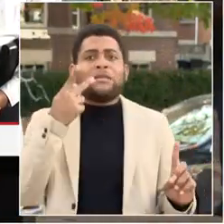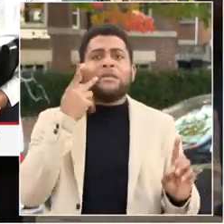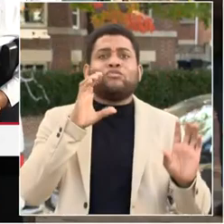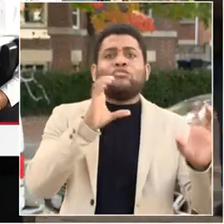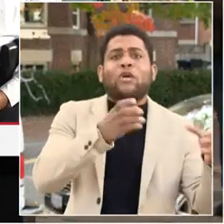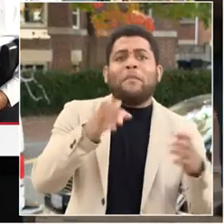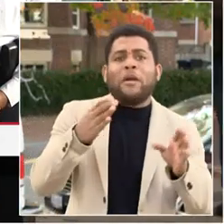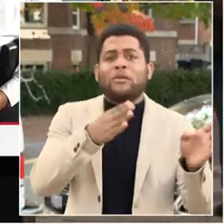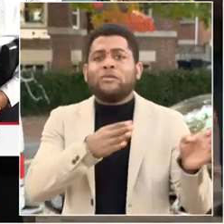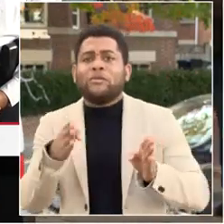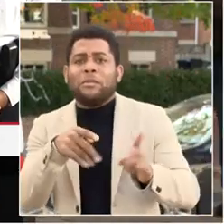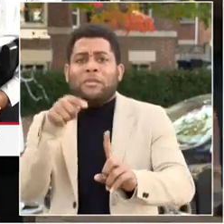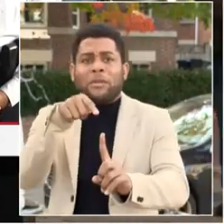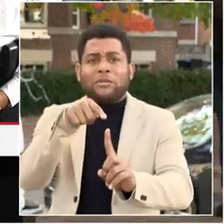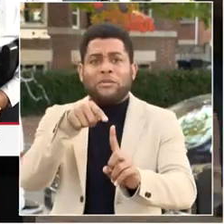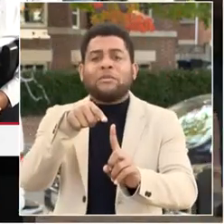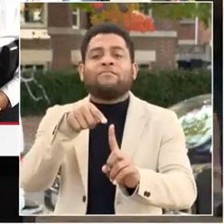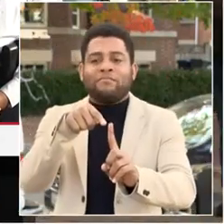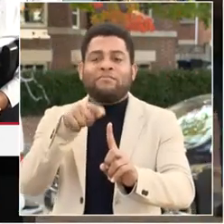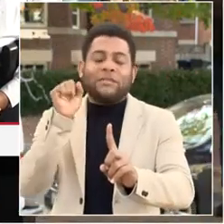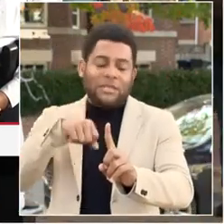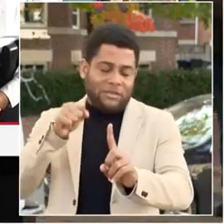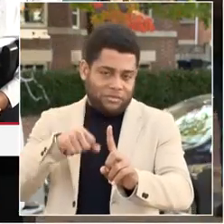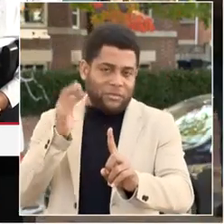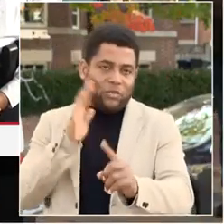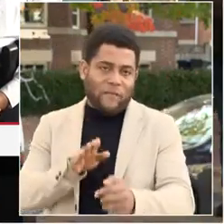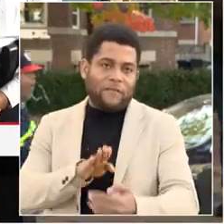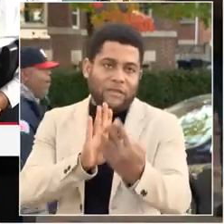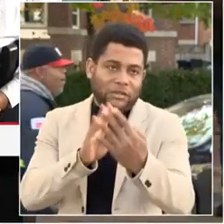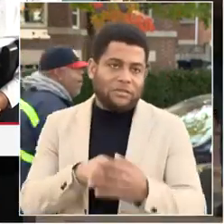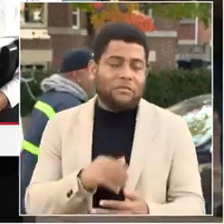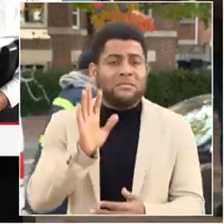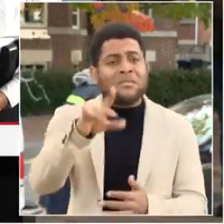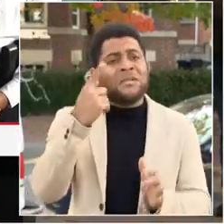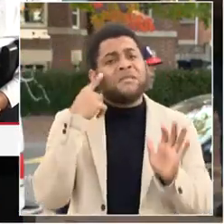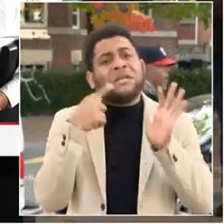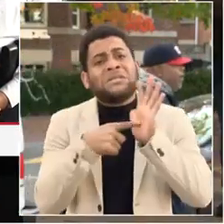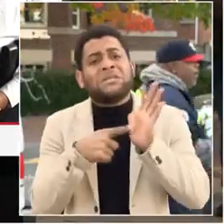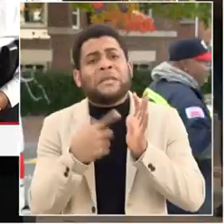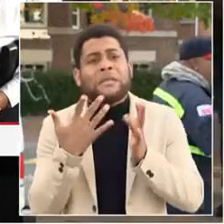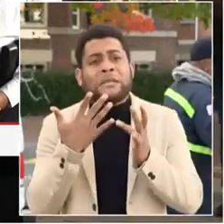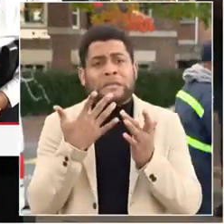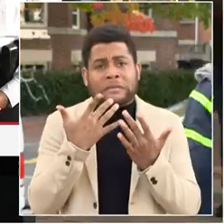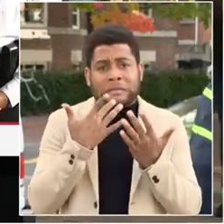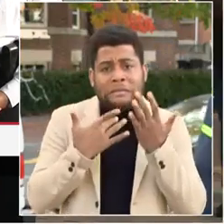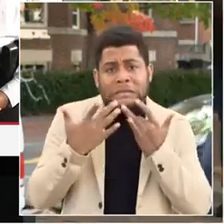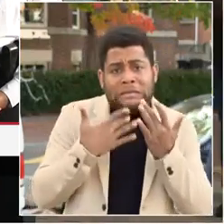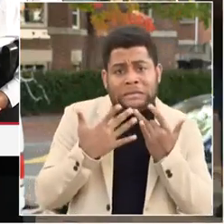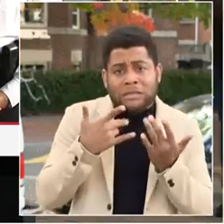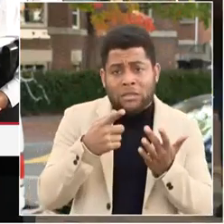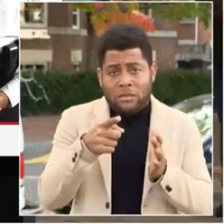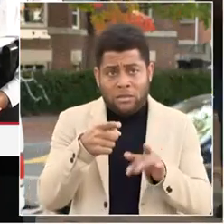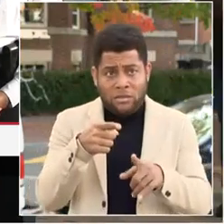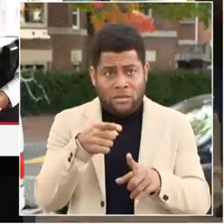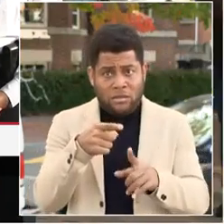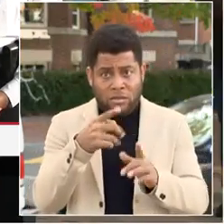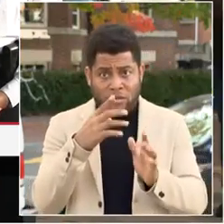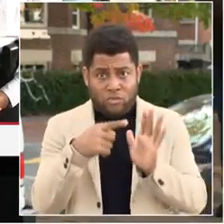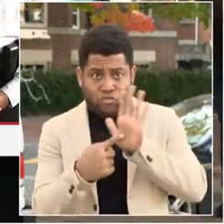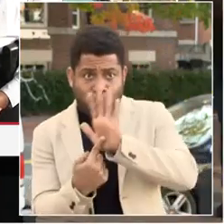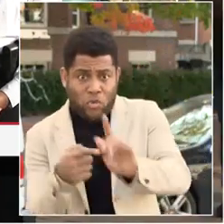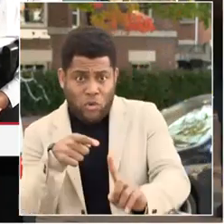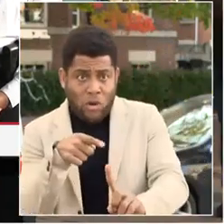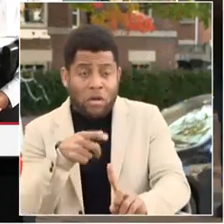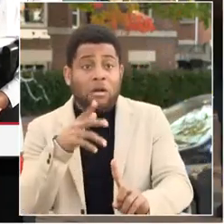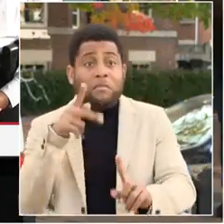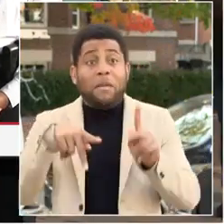things that we added in that we saw a gap was being able to aggregate over time. So what you're talking about is where individuals are running in and out.